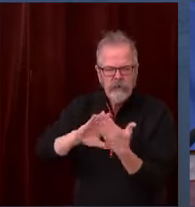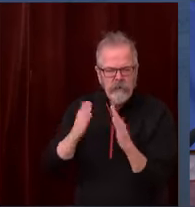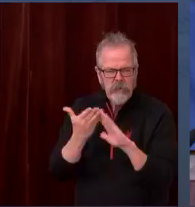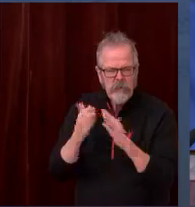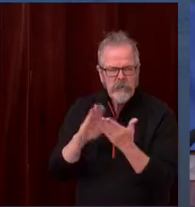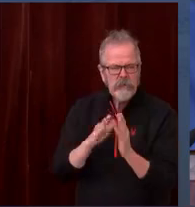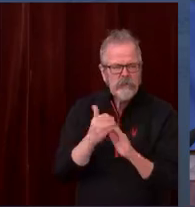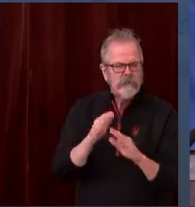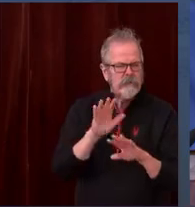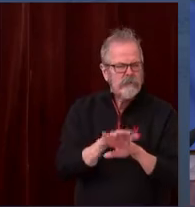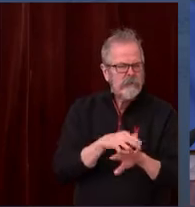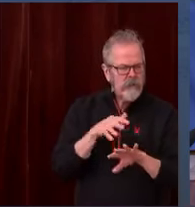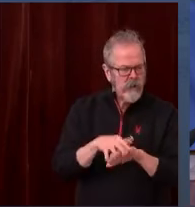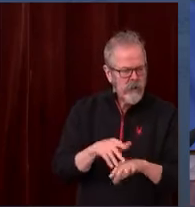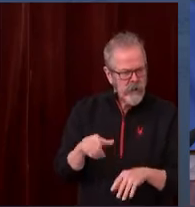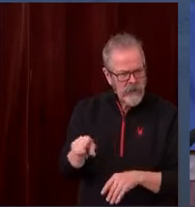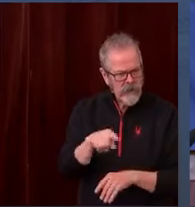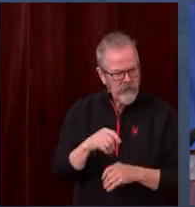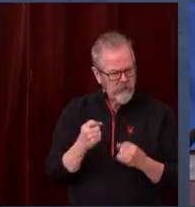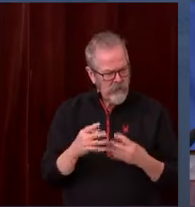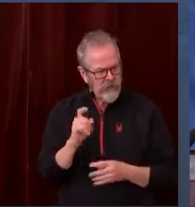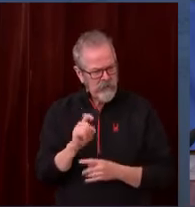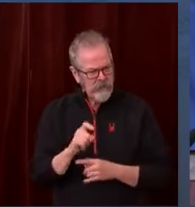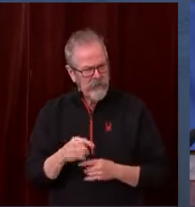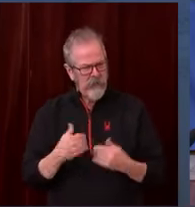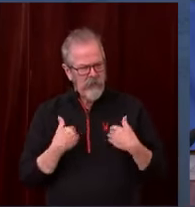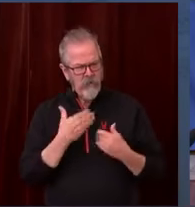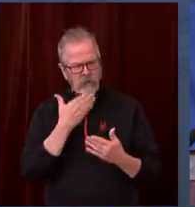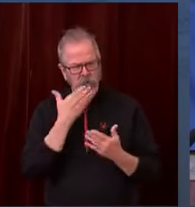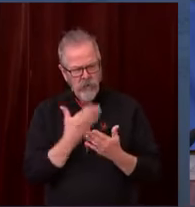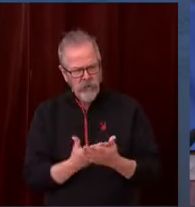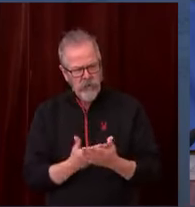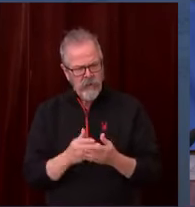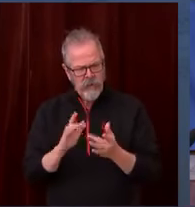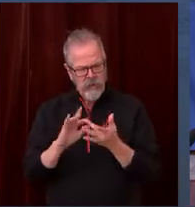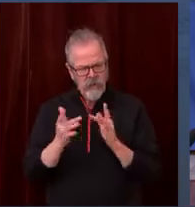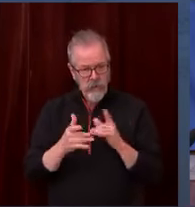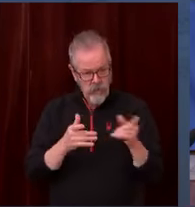more detail, but I believe that all of these communities will have some benefit.